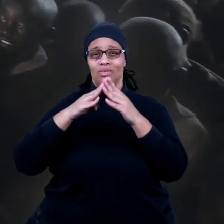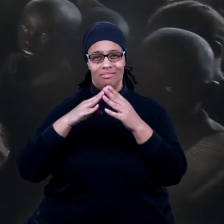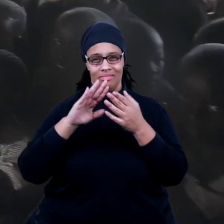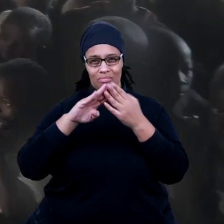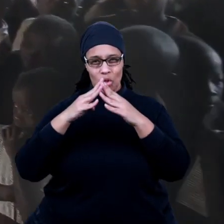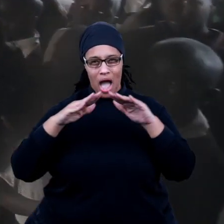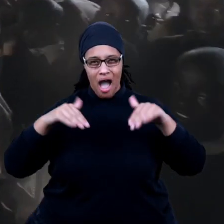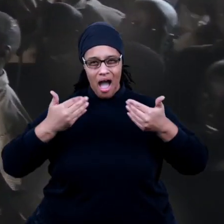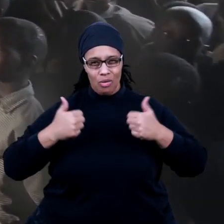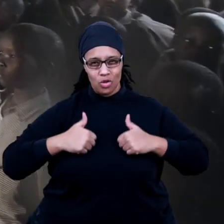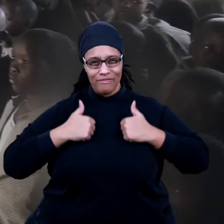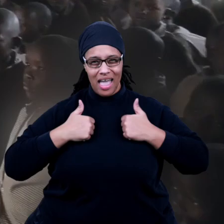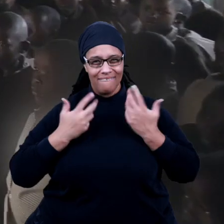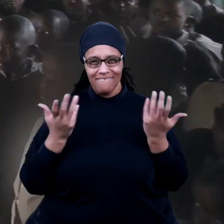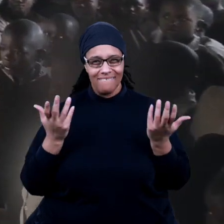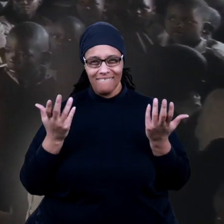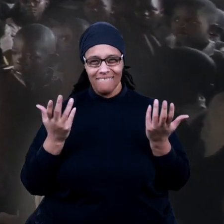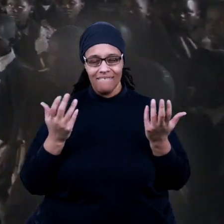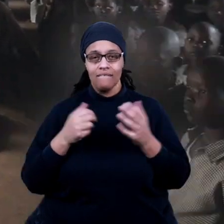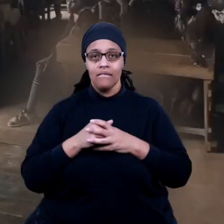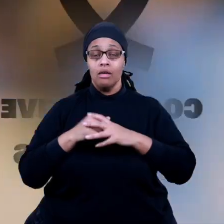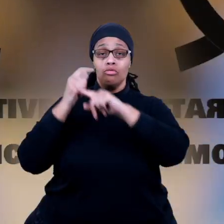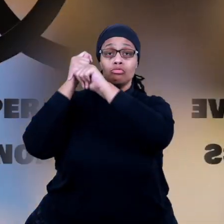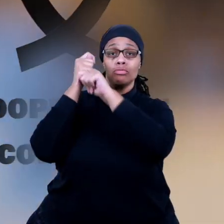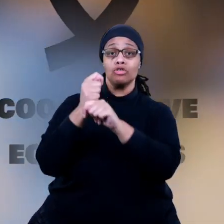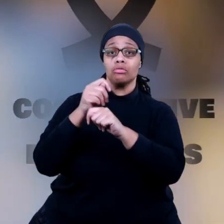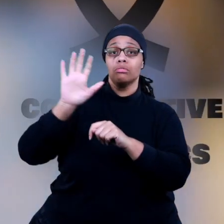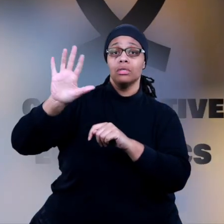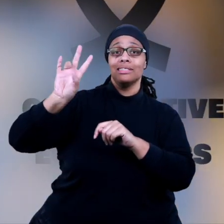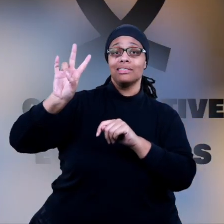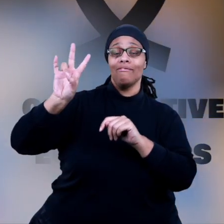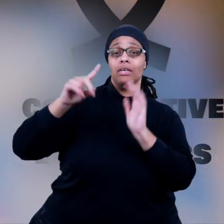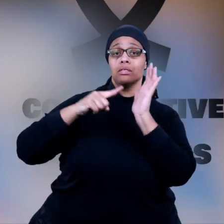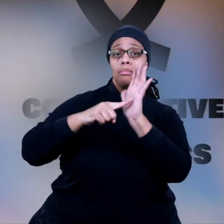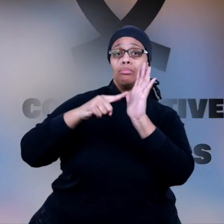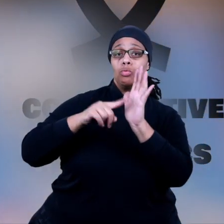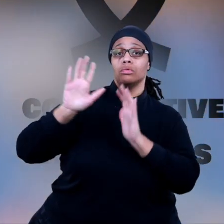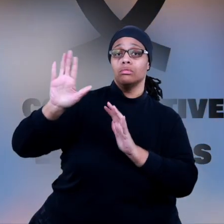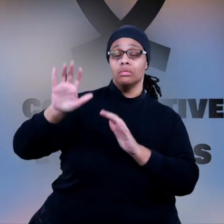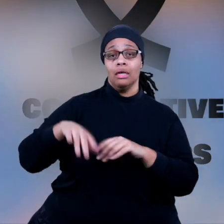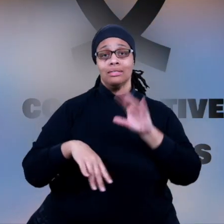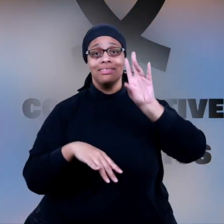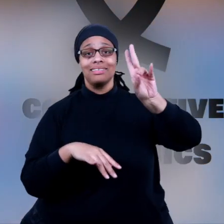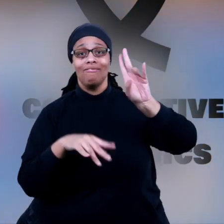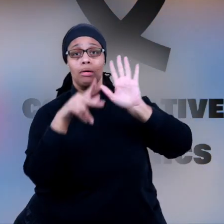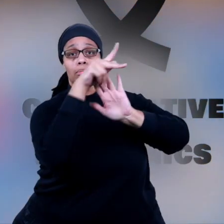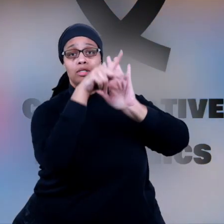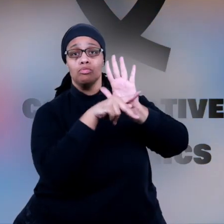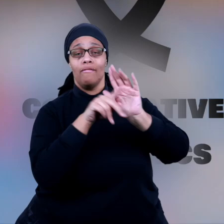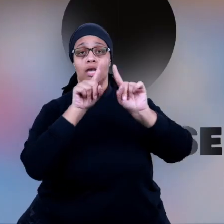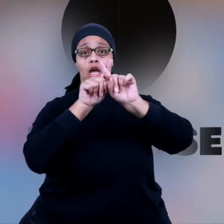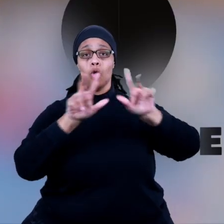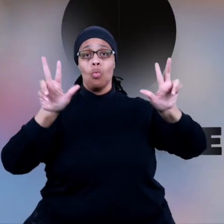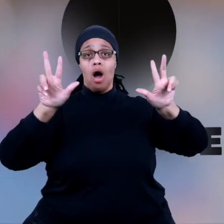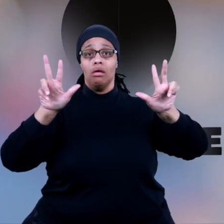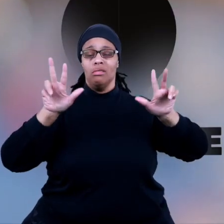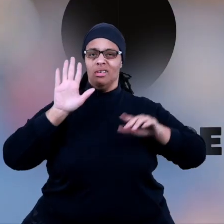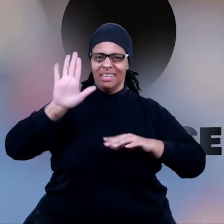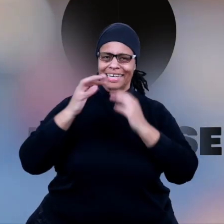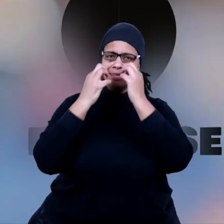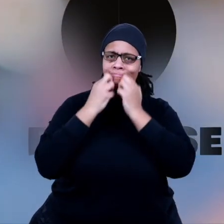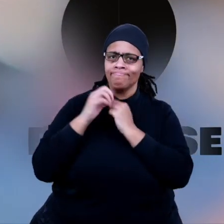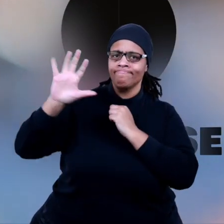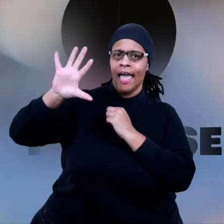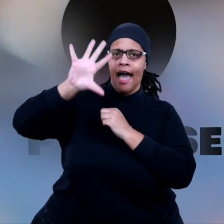community cannot survive. The tradition of the 7 symbols and the 7 principles of Kwanzaa